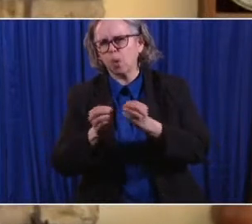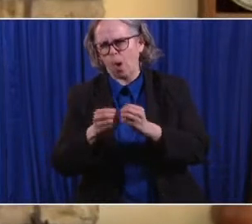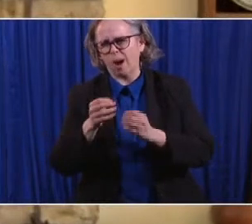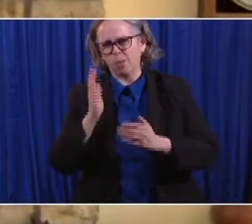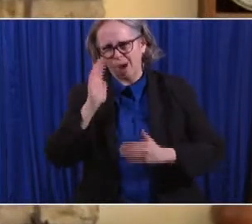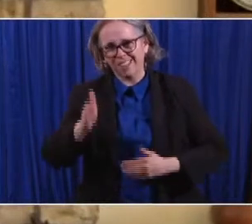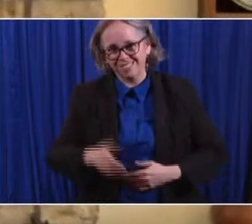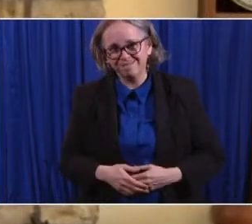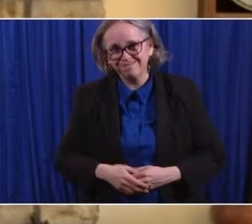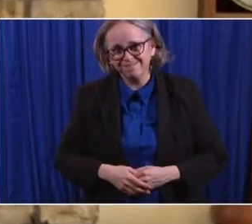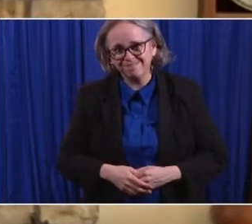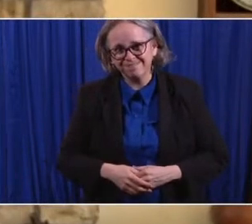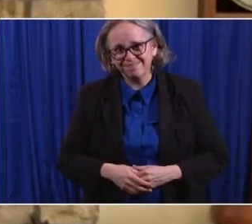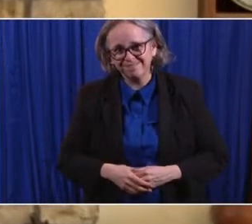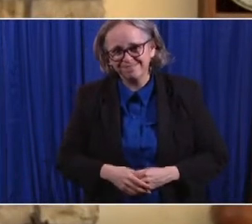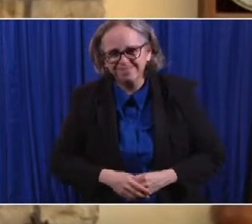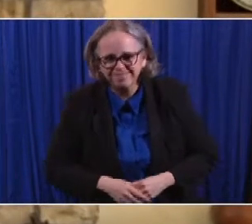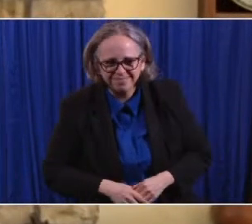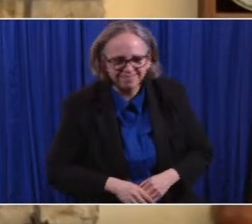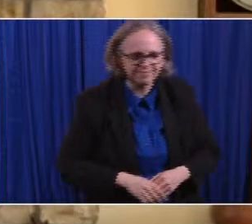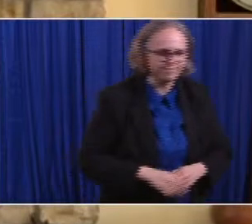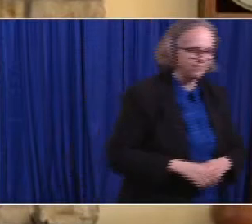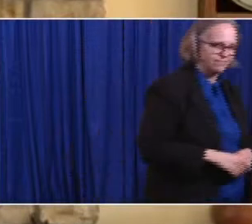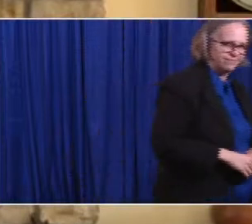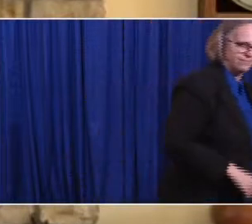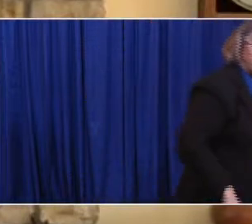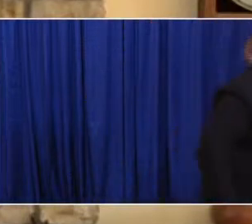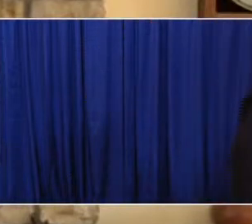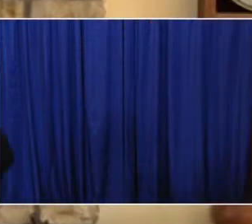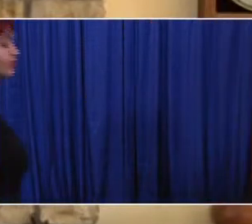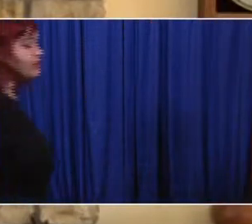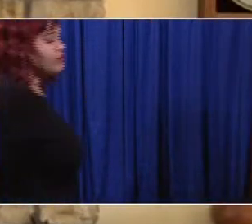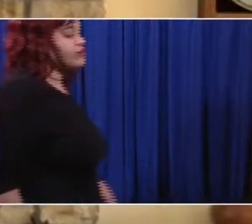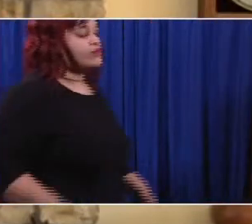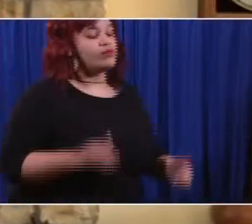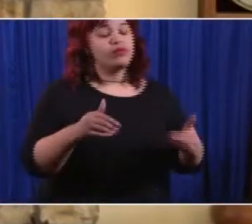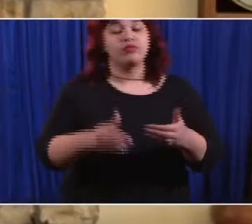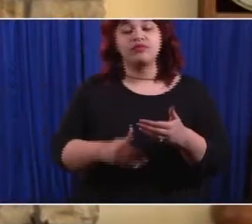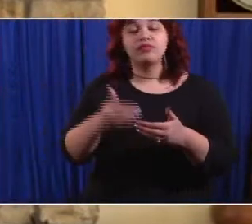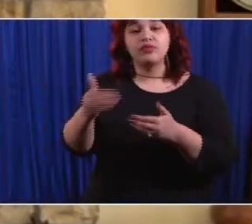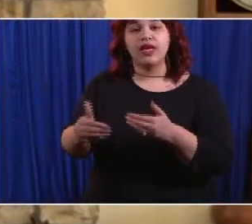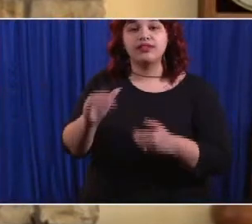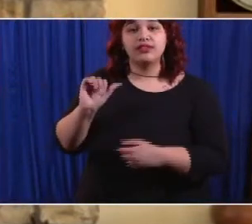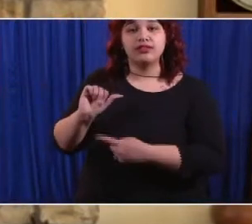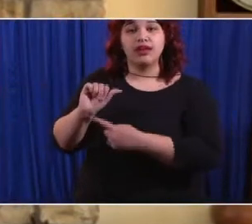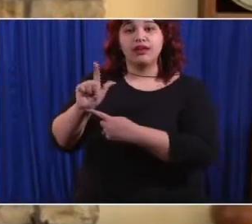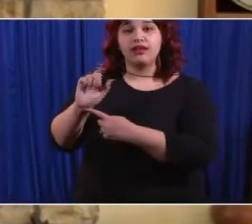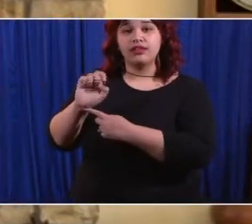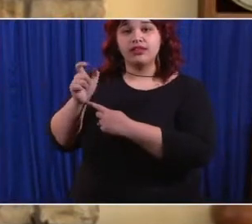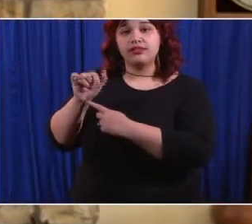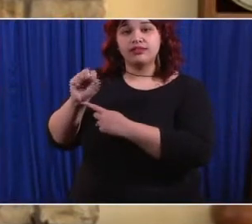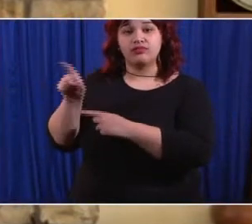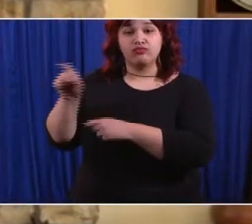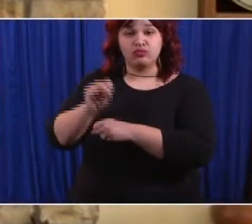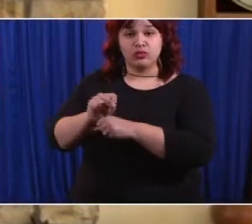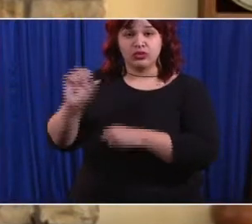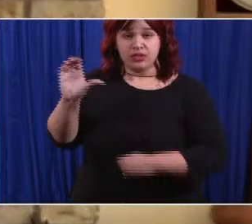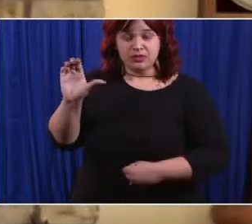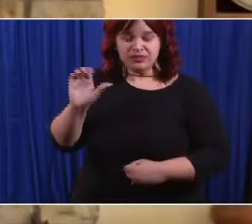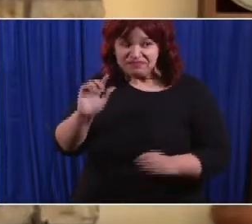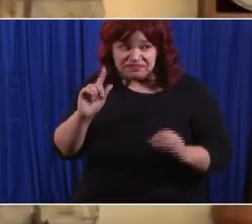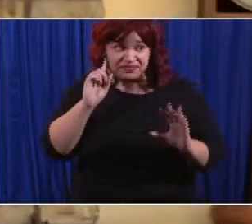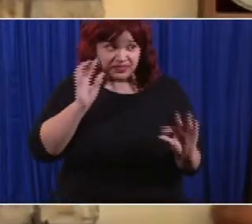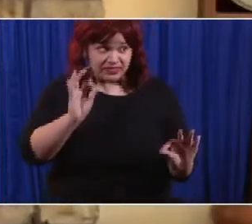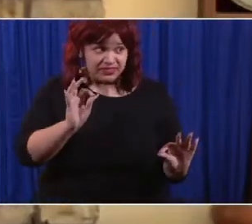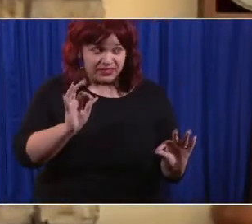Next question is from Alexis Moberger at WSYX in Columbus. Hi, Governor. Can you hear me okay? I can